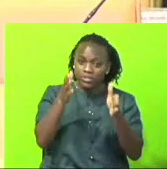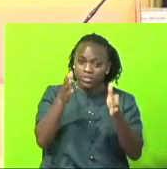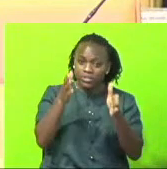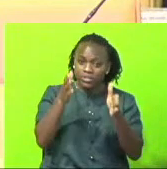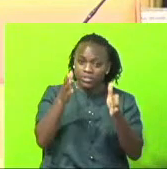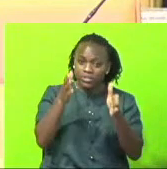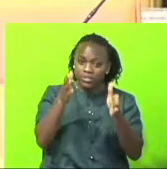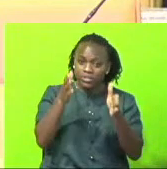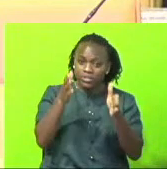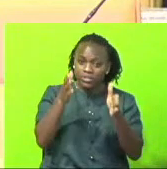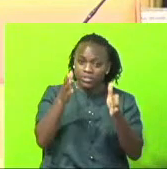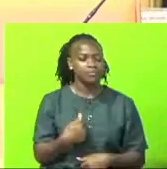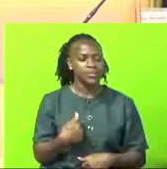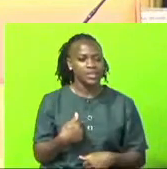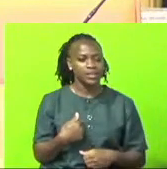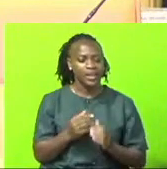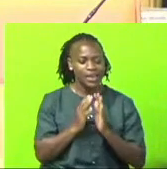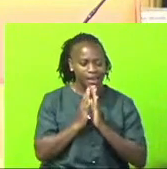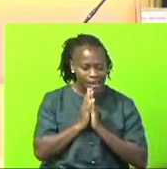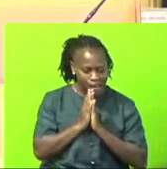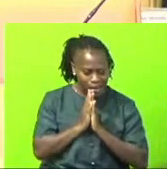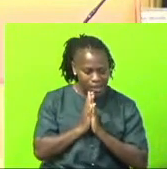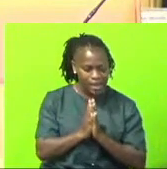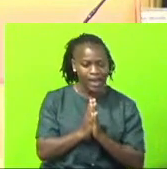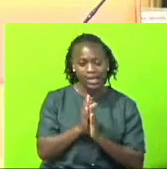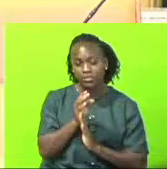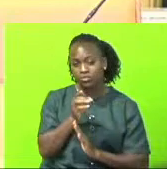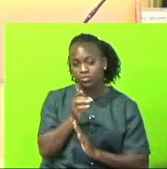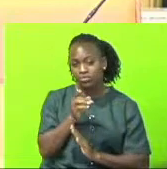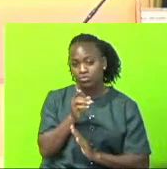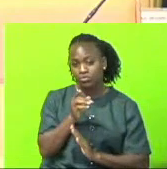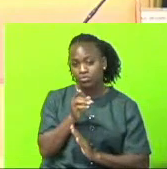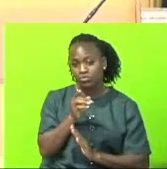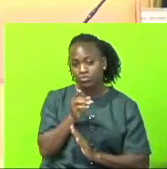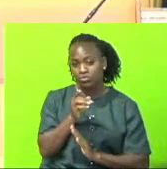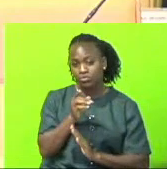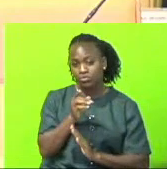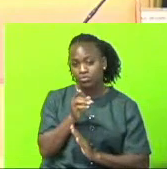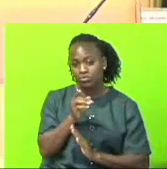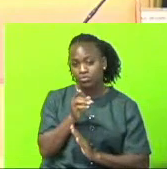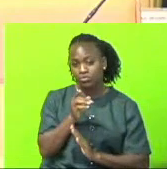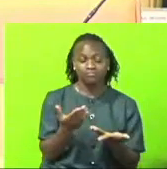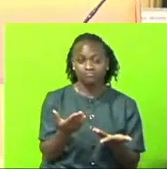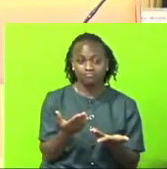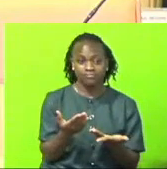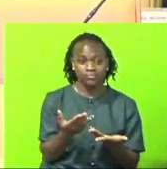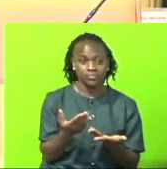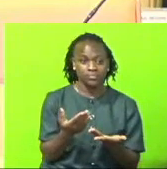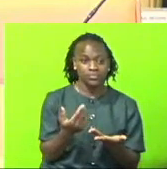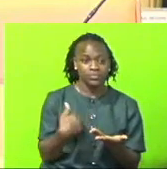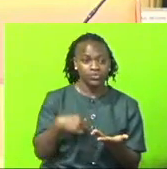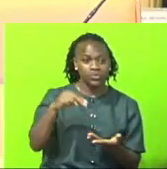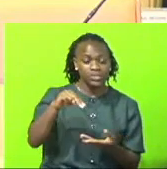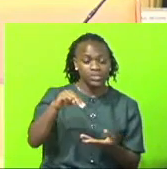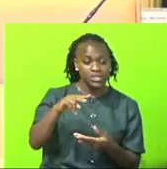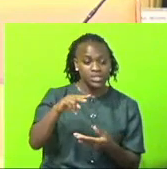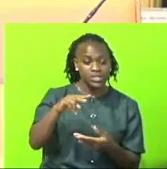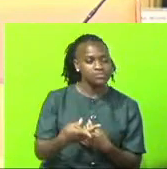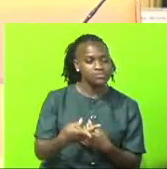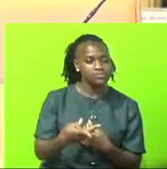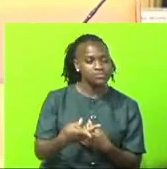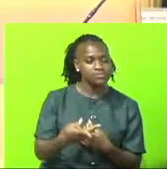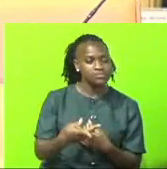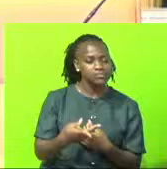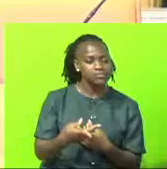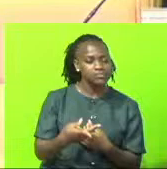I will want to pray you that the need to elect another deputy speaker,